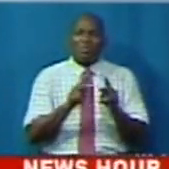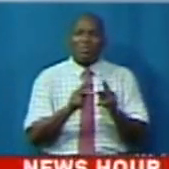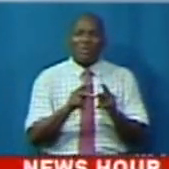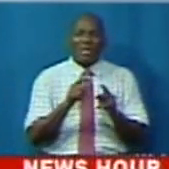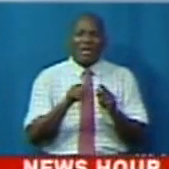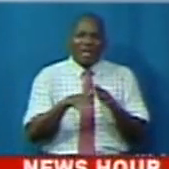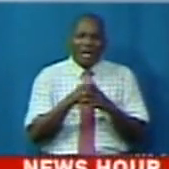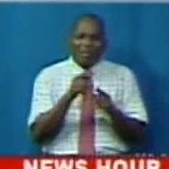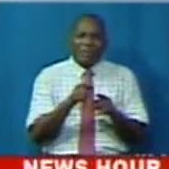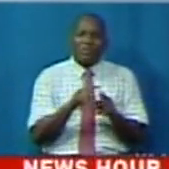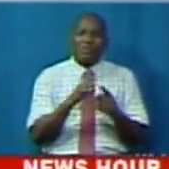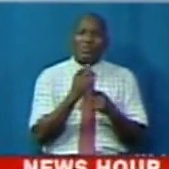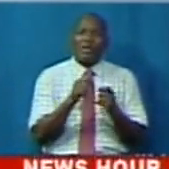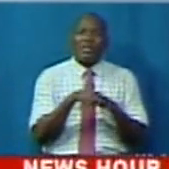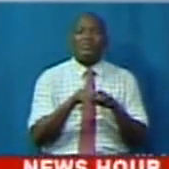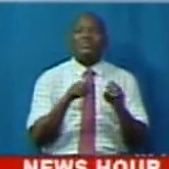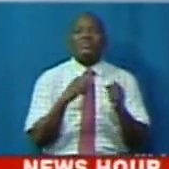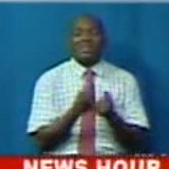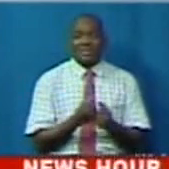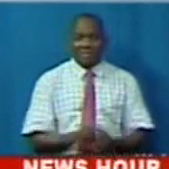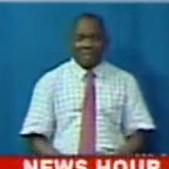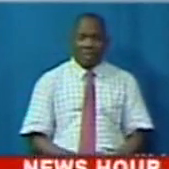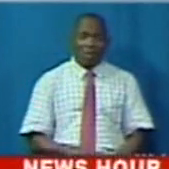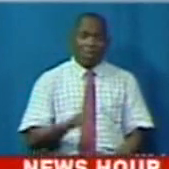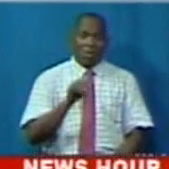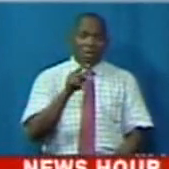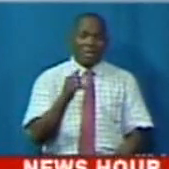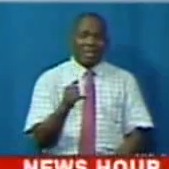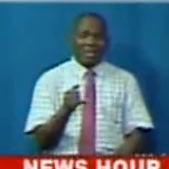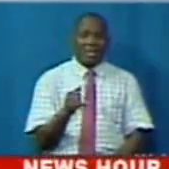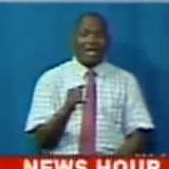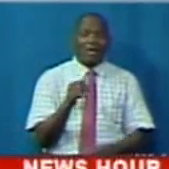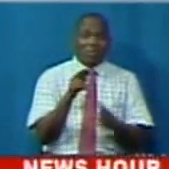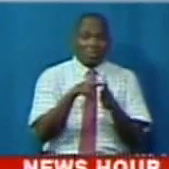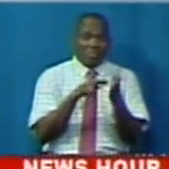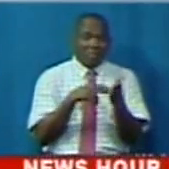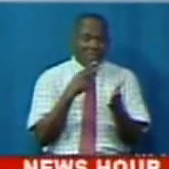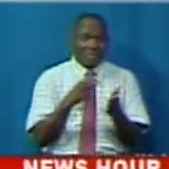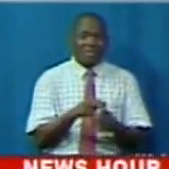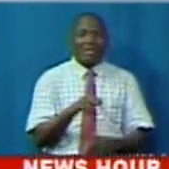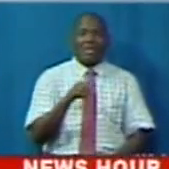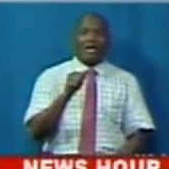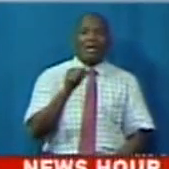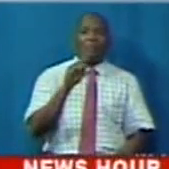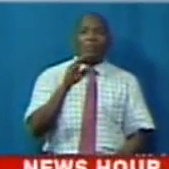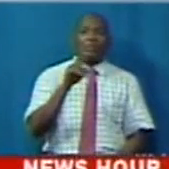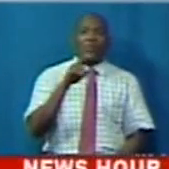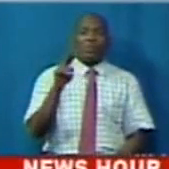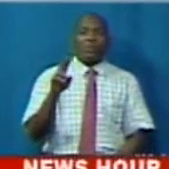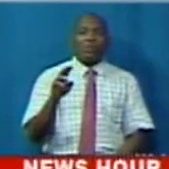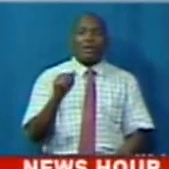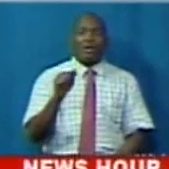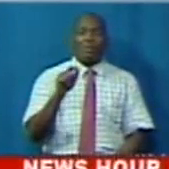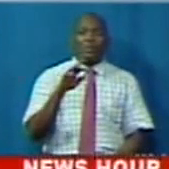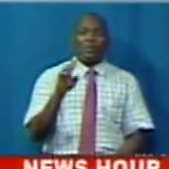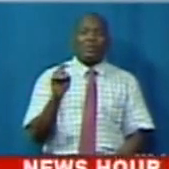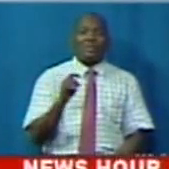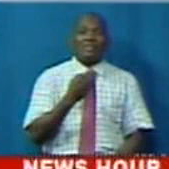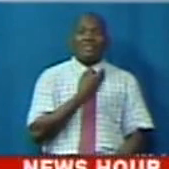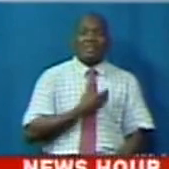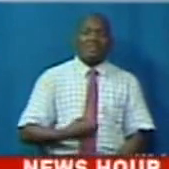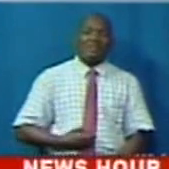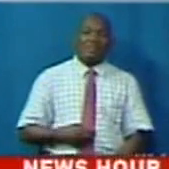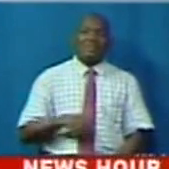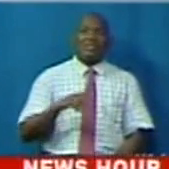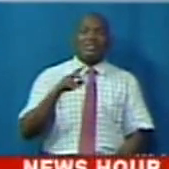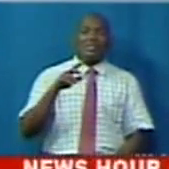lot about one's status in society. Now, in the following report, Abdul Hayi Moomen takes us to the palace of the chief